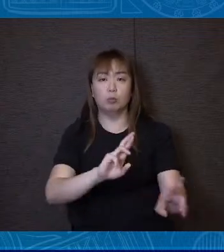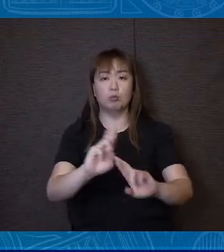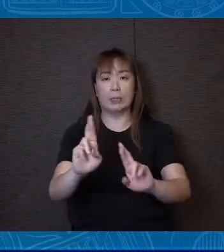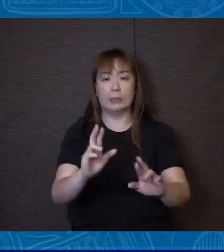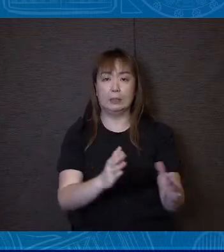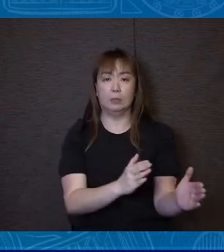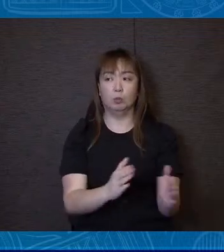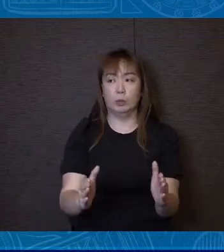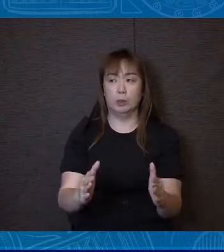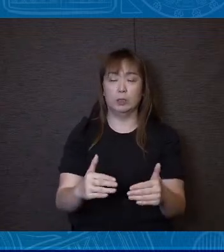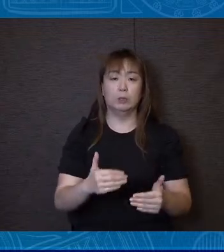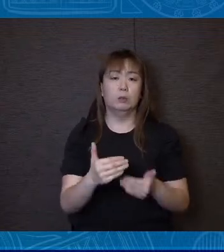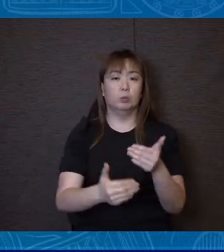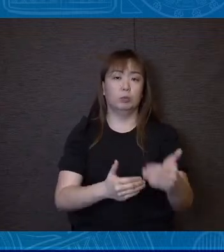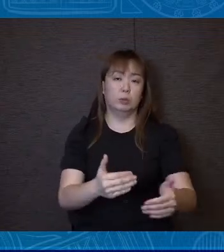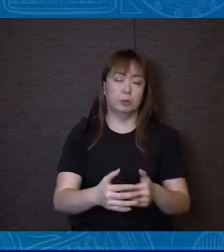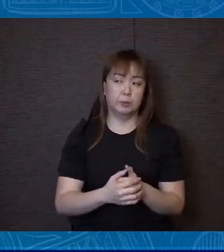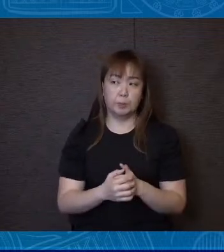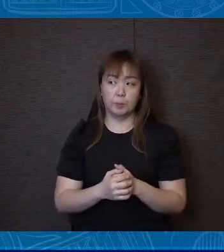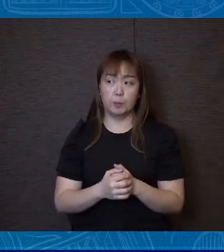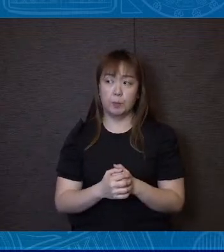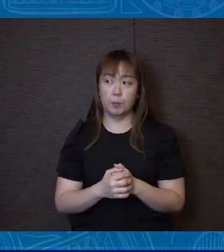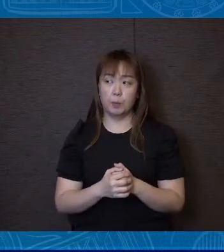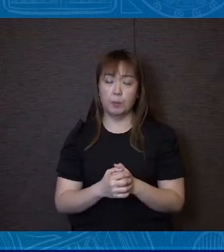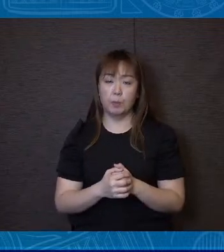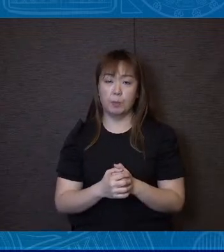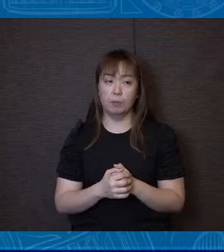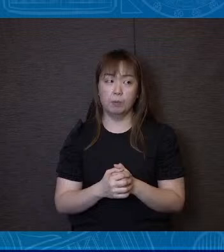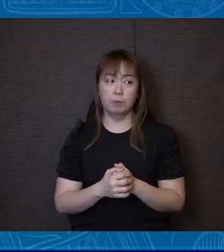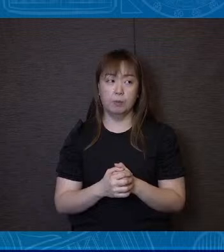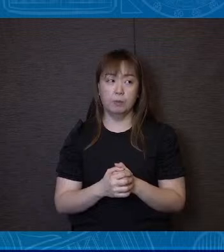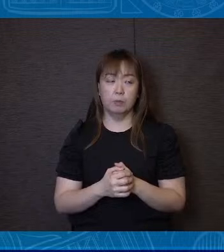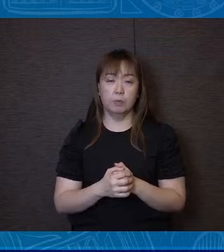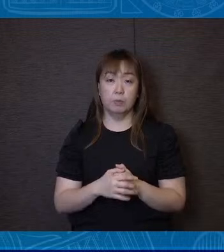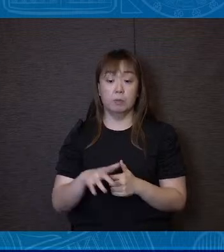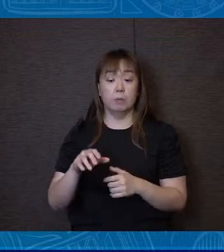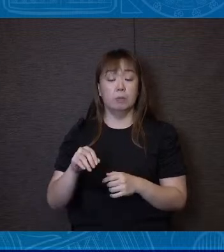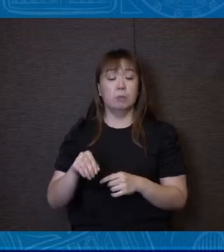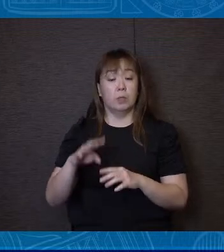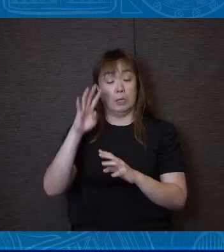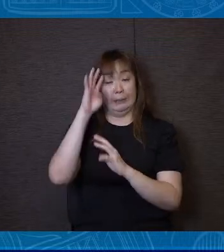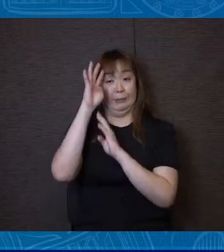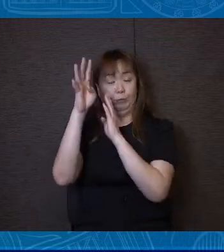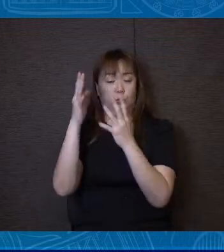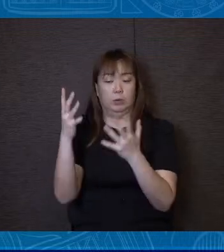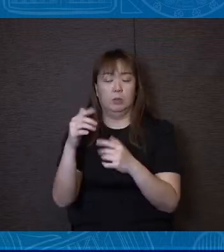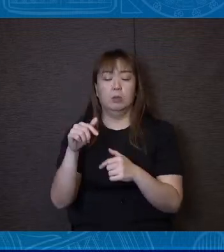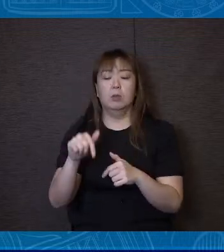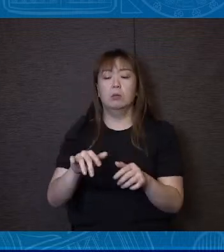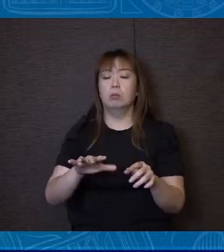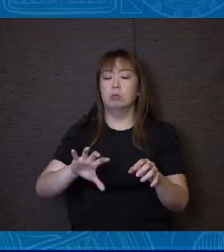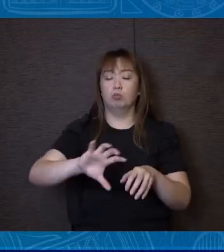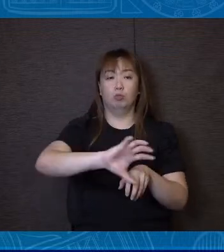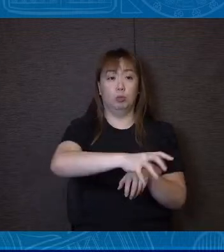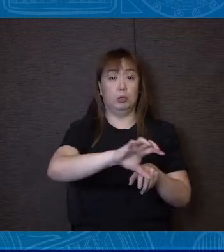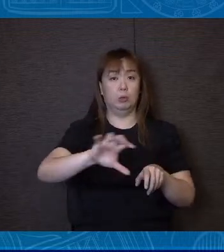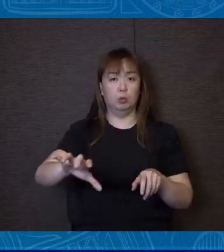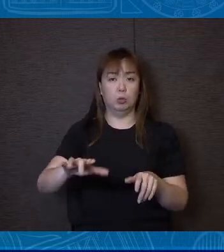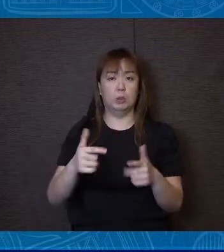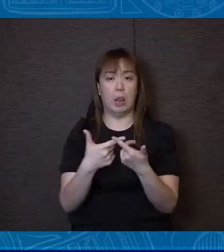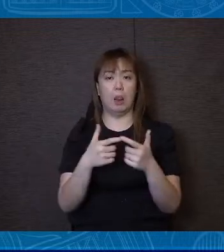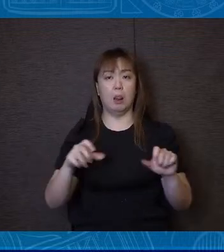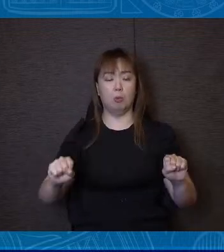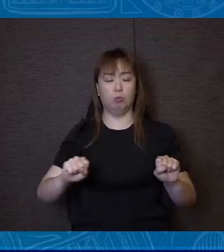again, makes it much more effective. The other, I think, really interesting innovation, in particular in so many countries in the region that are very linguistically